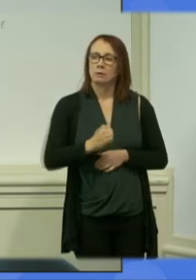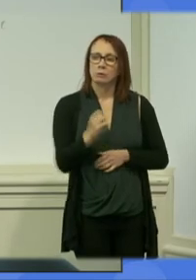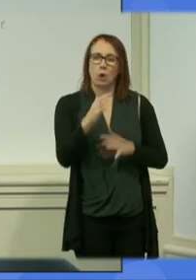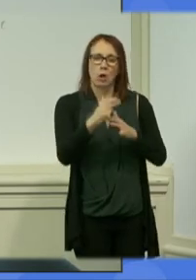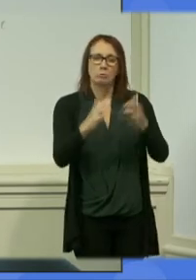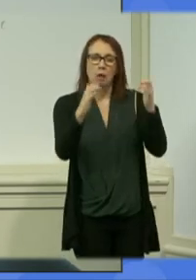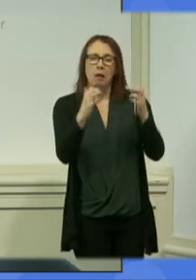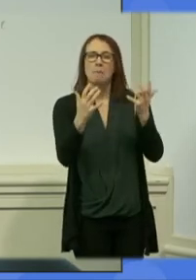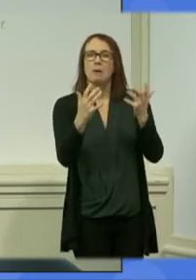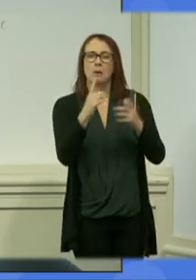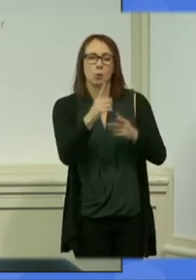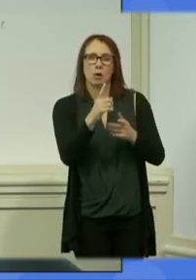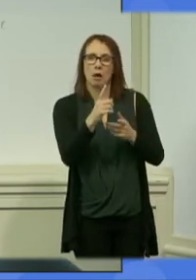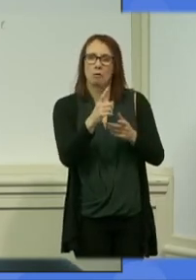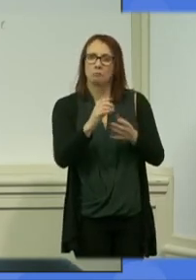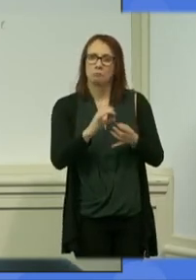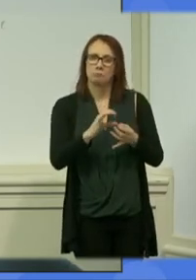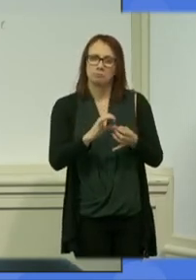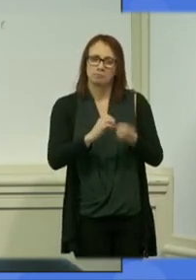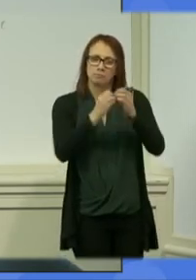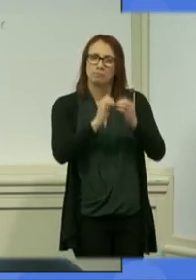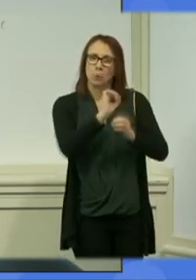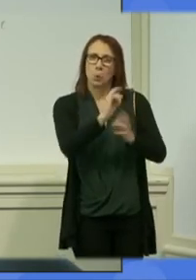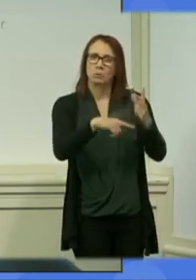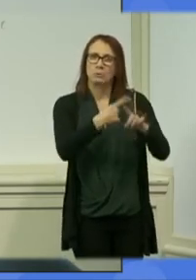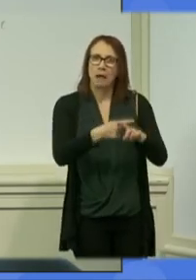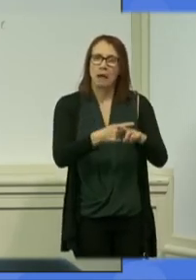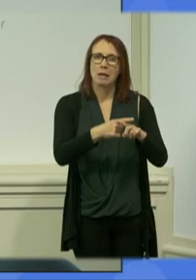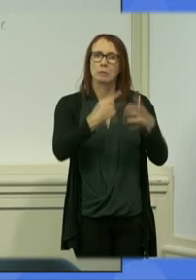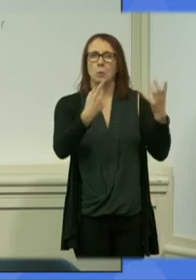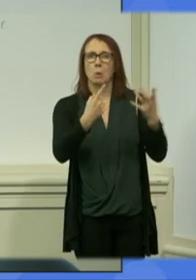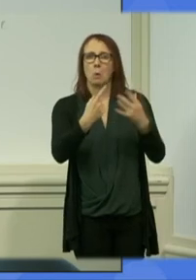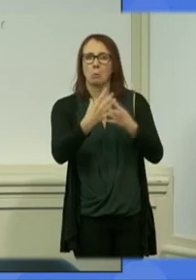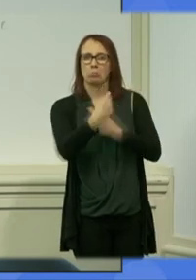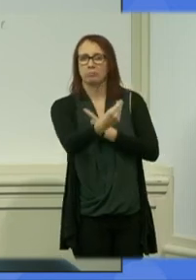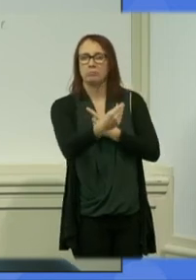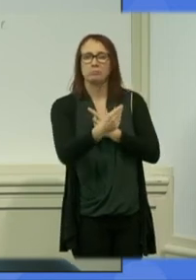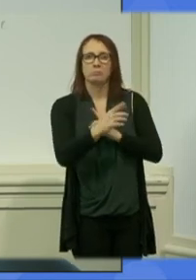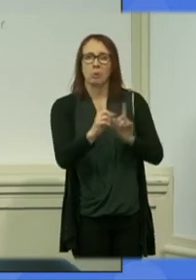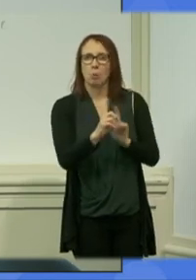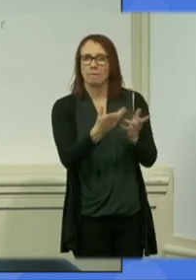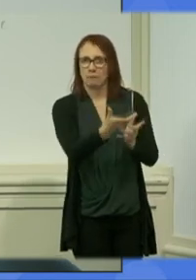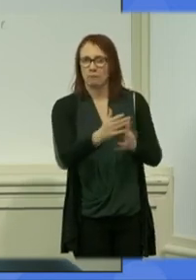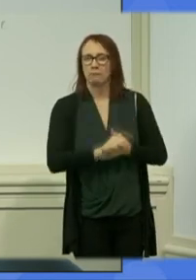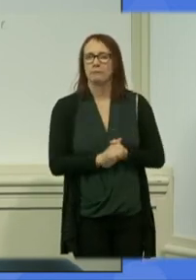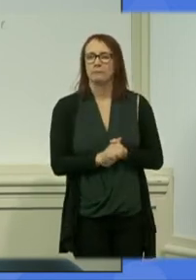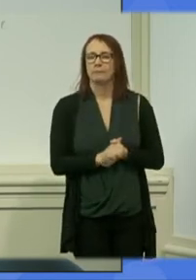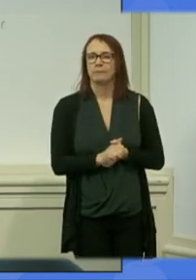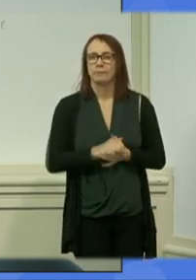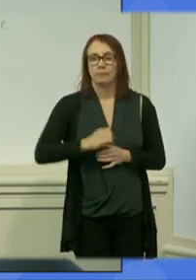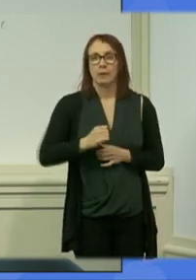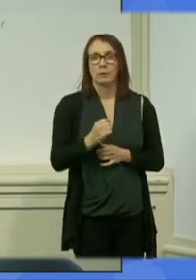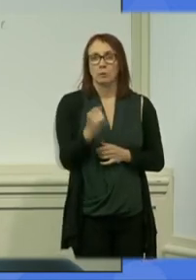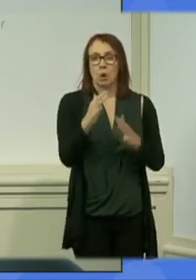not tax. You can invent your own tax. You can replicate something similar. So Scotland, the Scottish Parliament